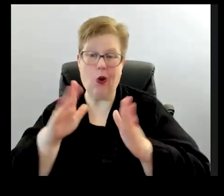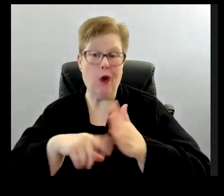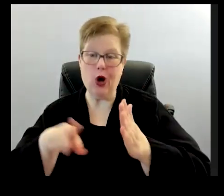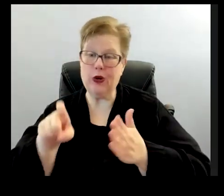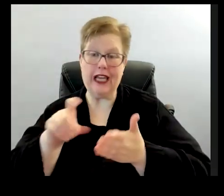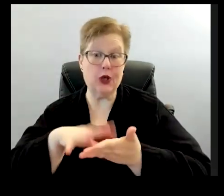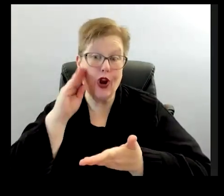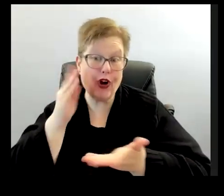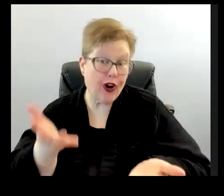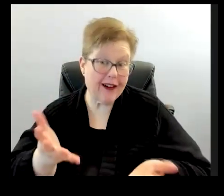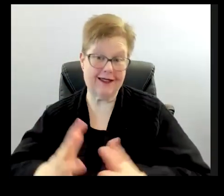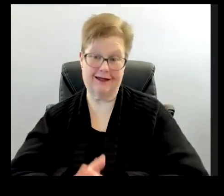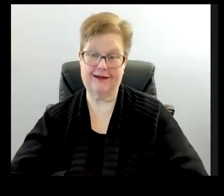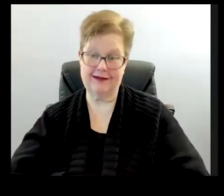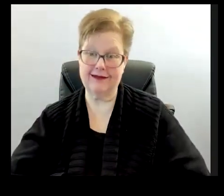needed to learn.